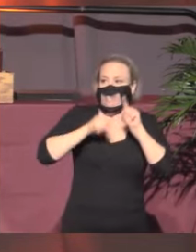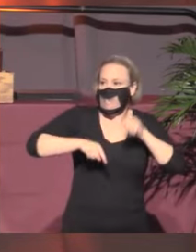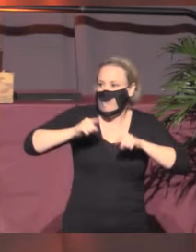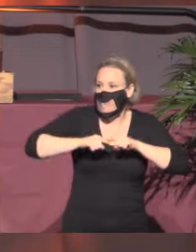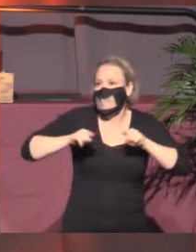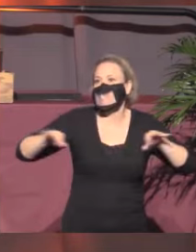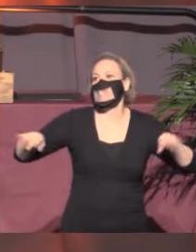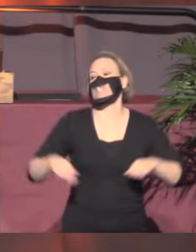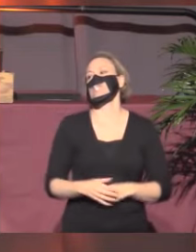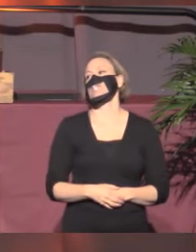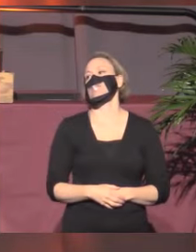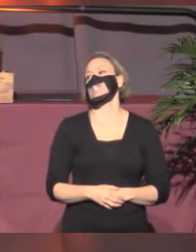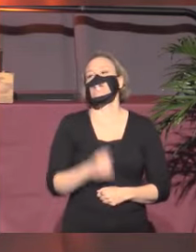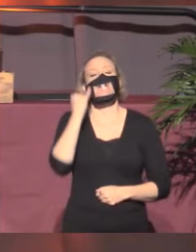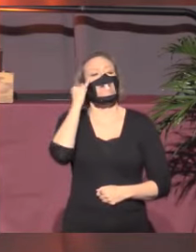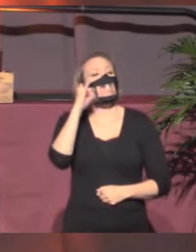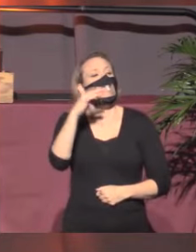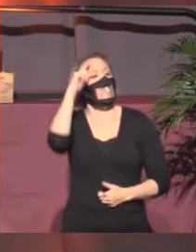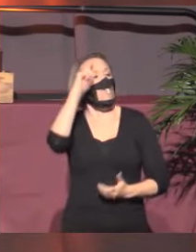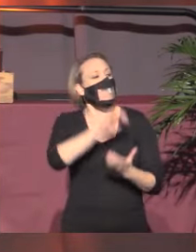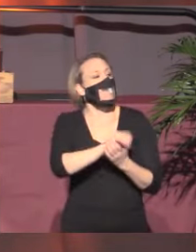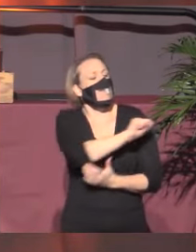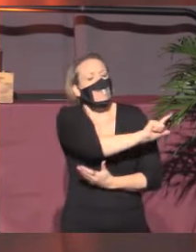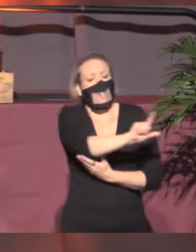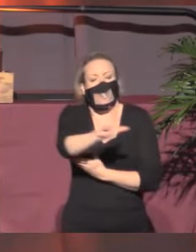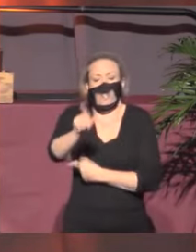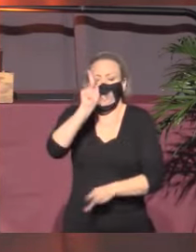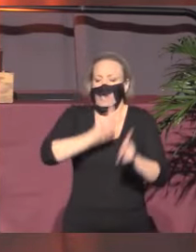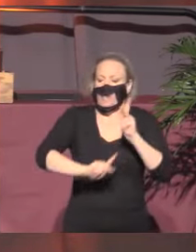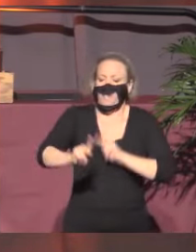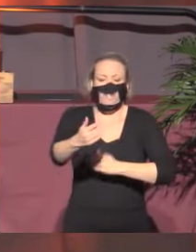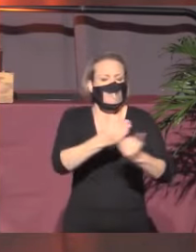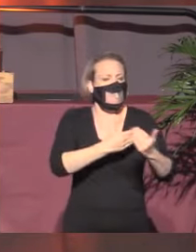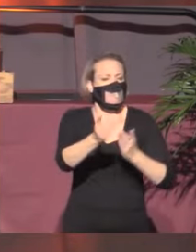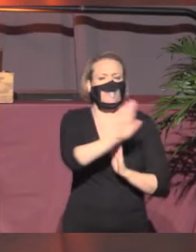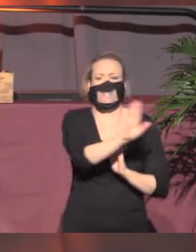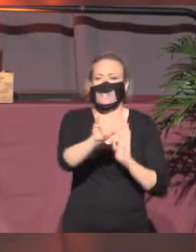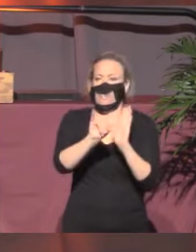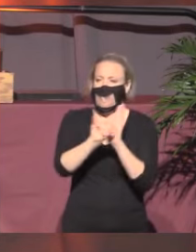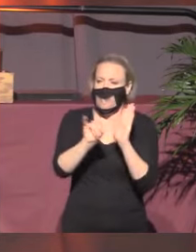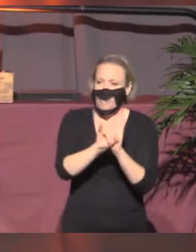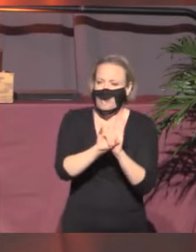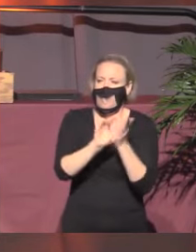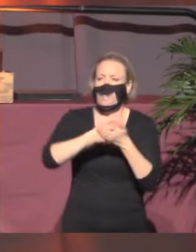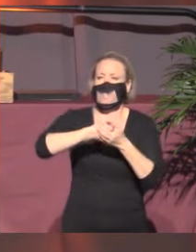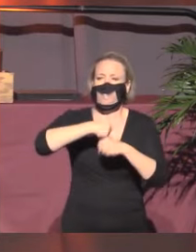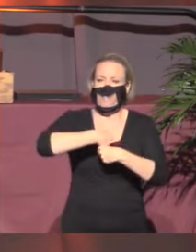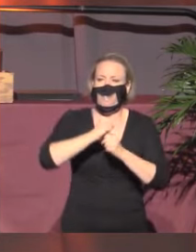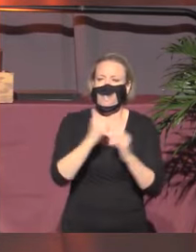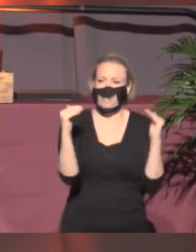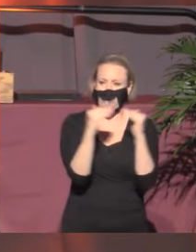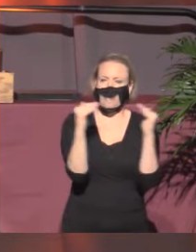people are created equal, that all people are entitled to life, liberty, and the